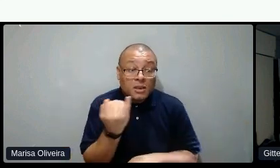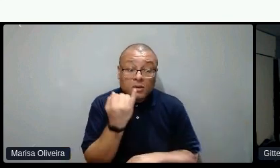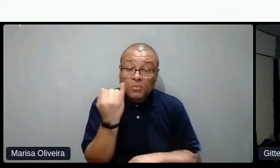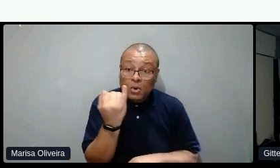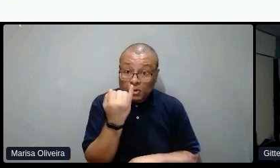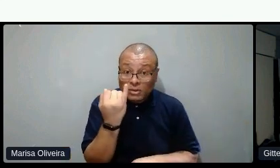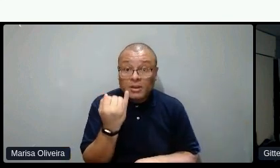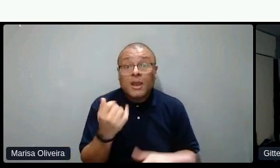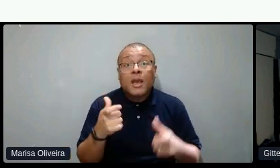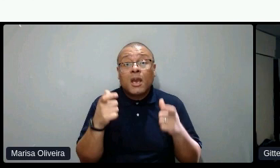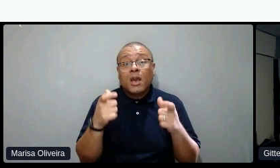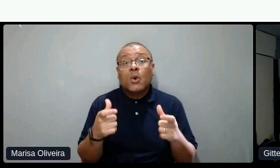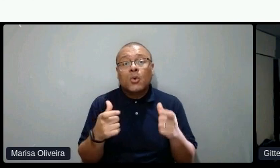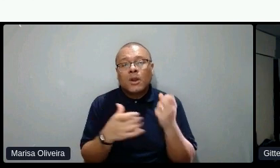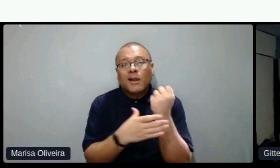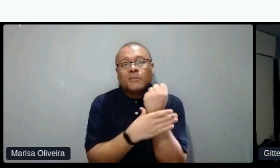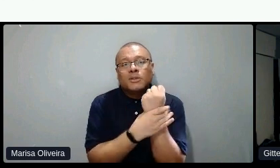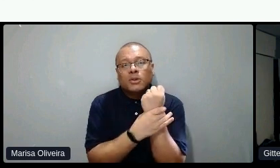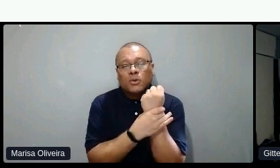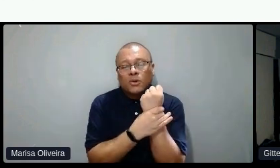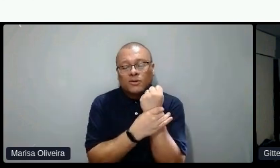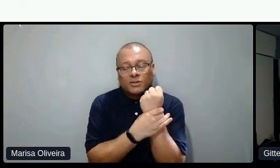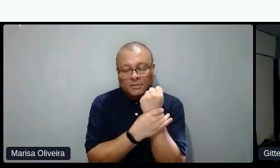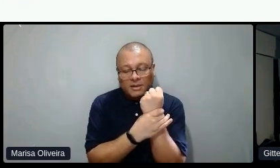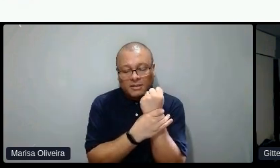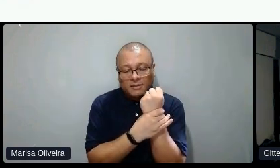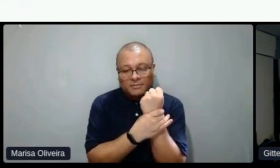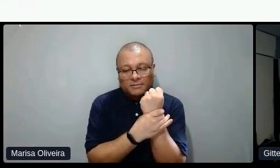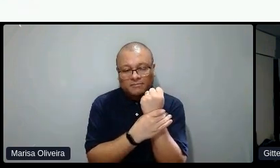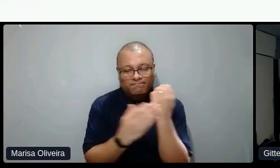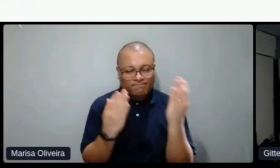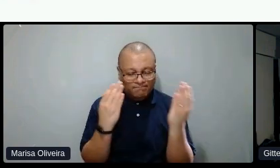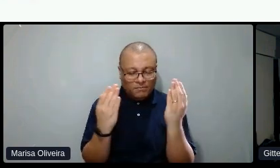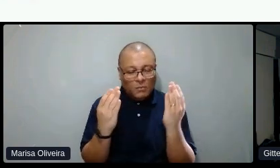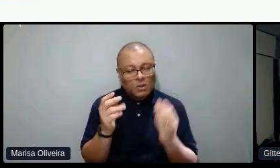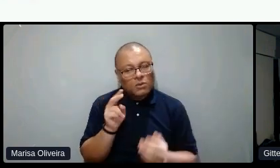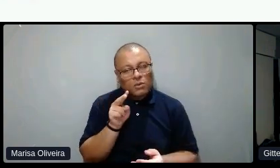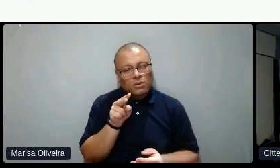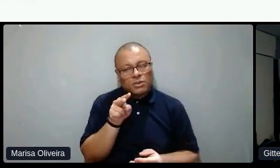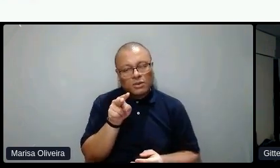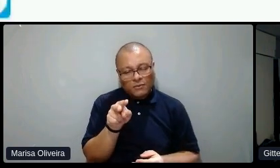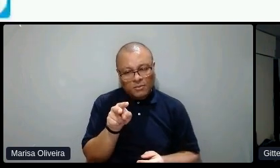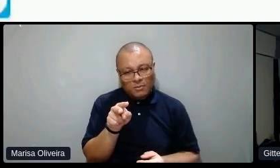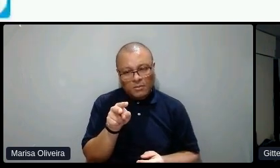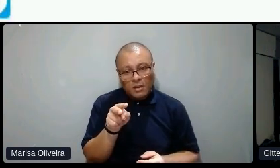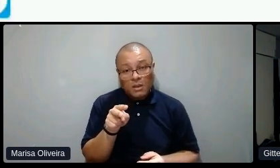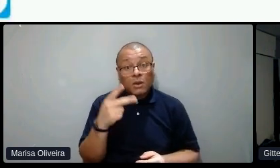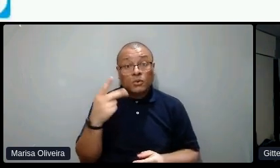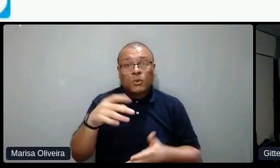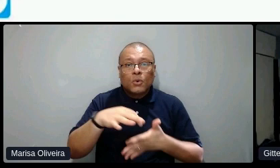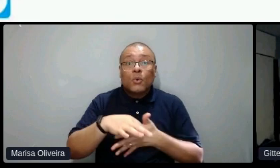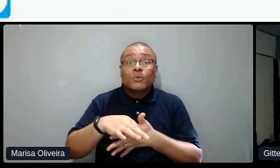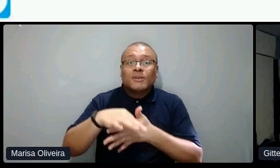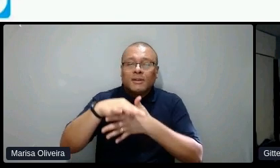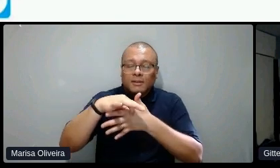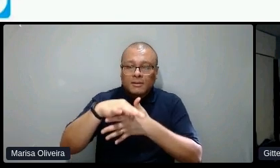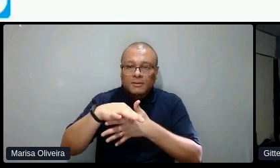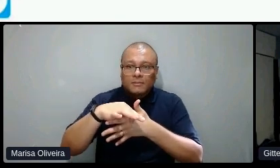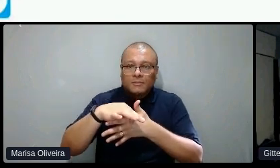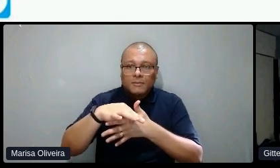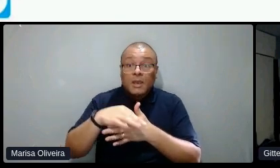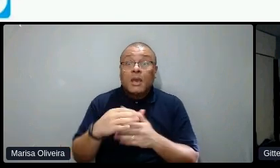the psychological safety. If we then look into leadership on the other side,